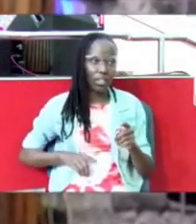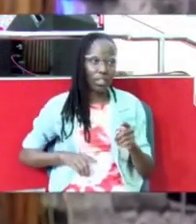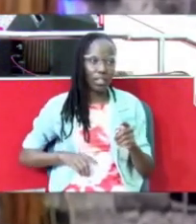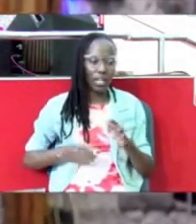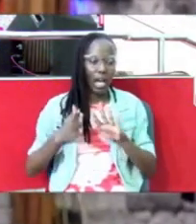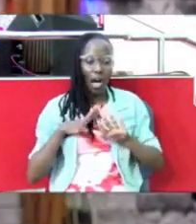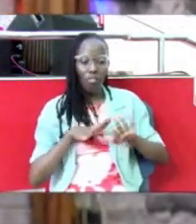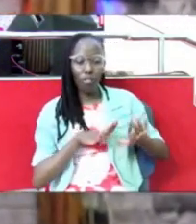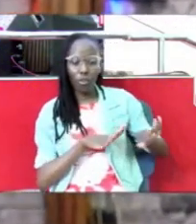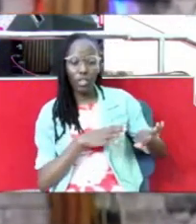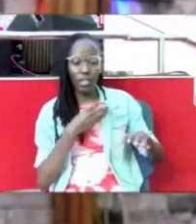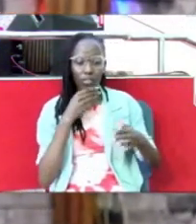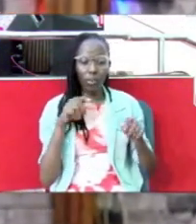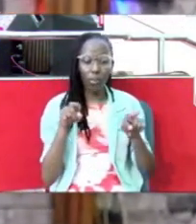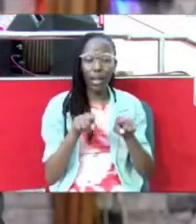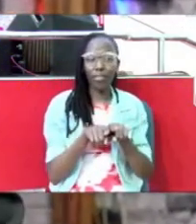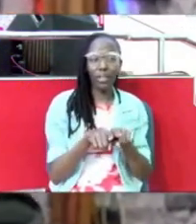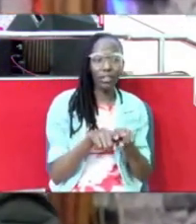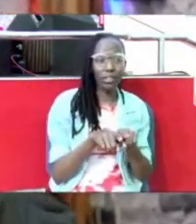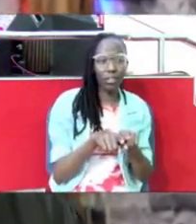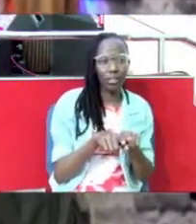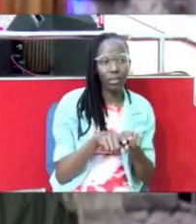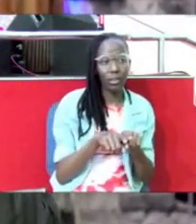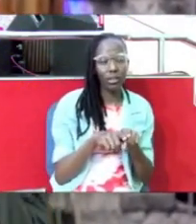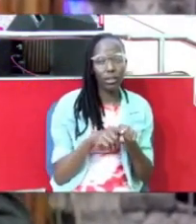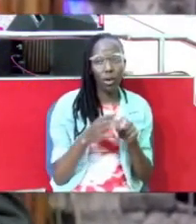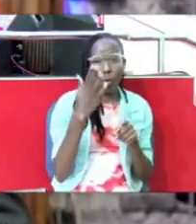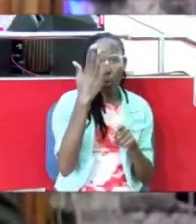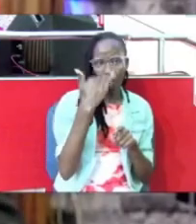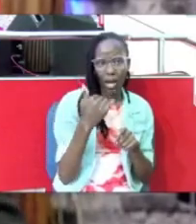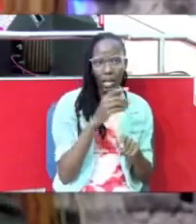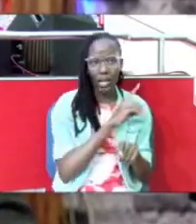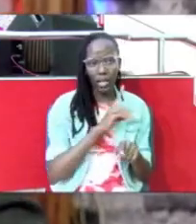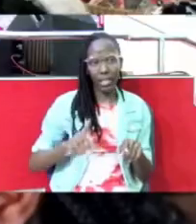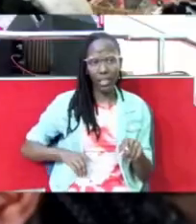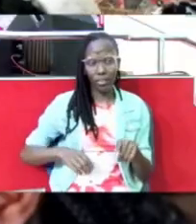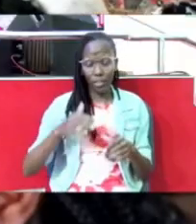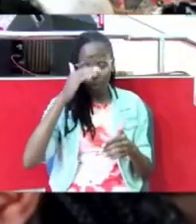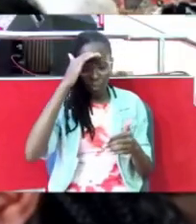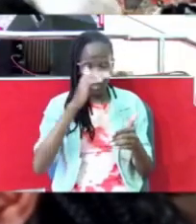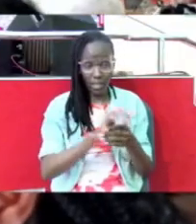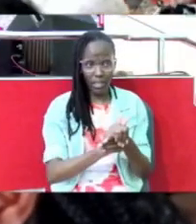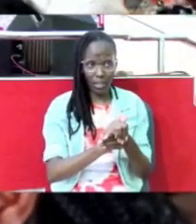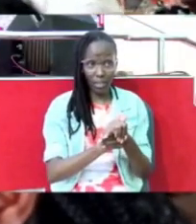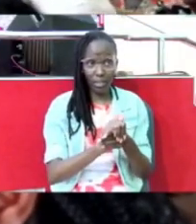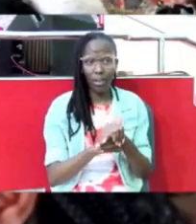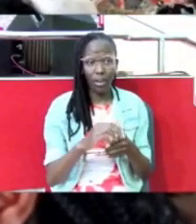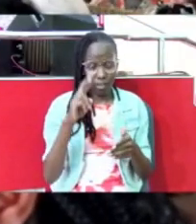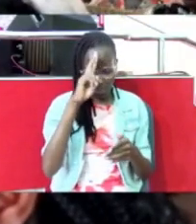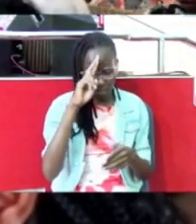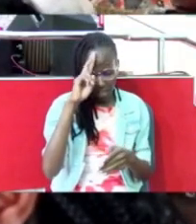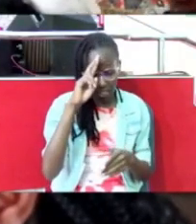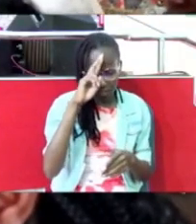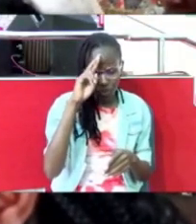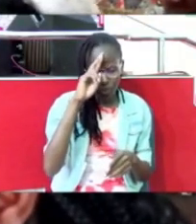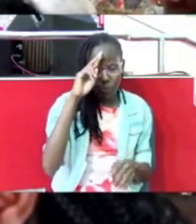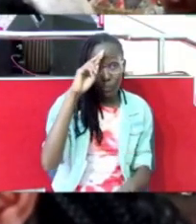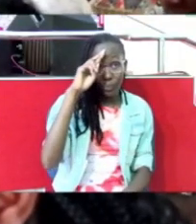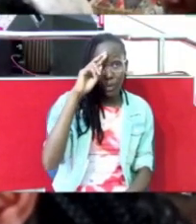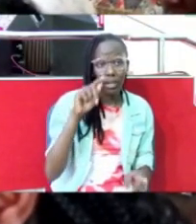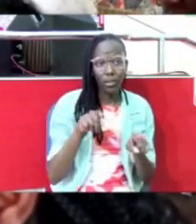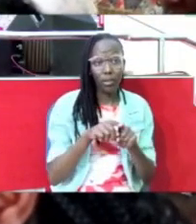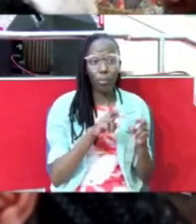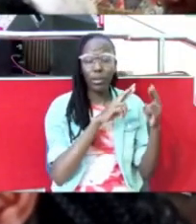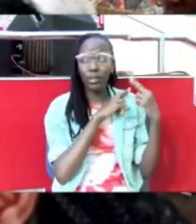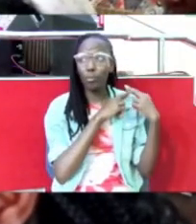Lakini Daudi aliachana na ndugu yake. Because he believed there was a cause. Kwa sababu alikuwa anaona kuna jukumu fulani lilikuwa pale.